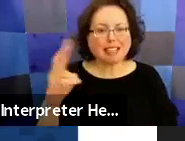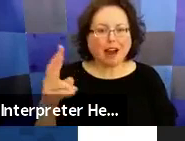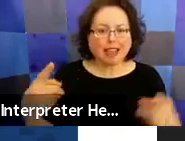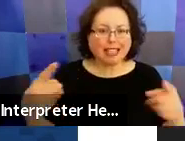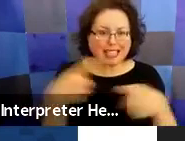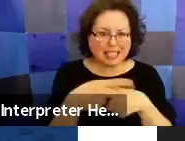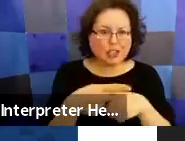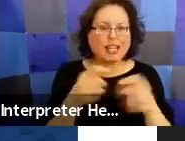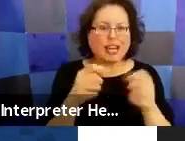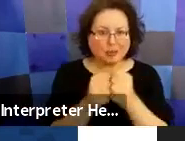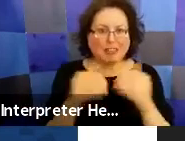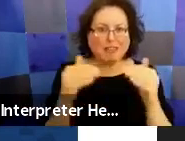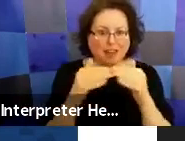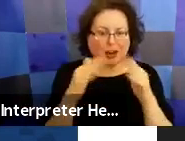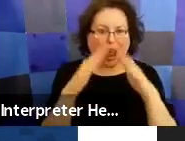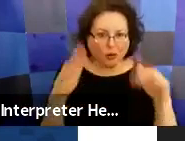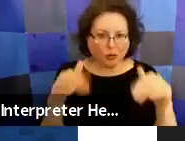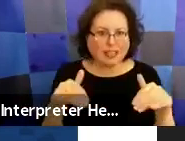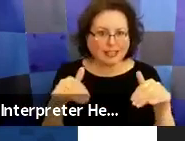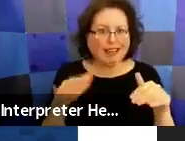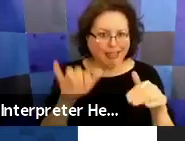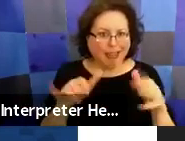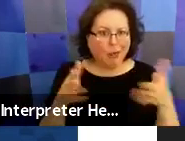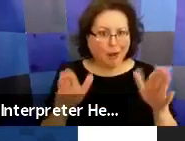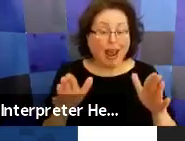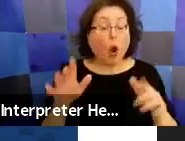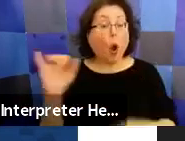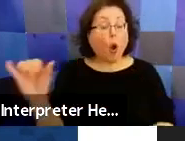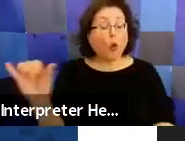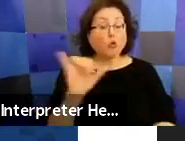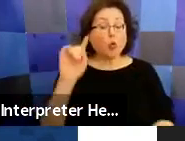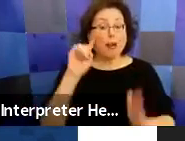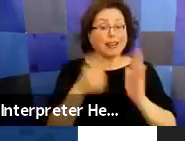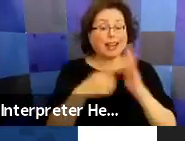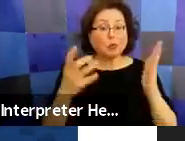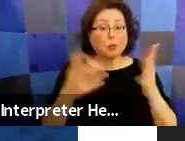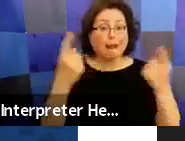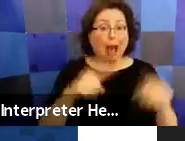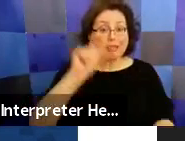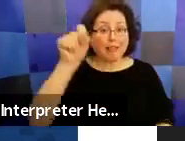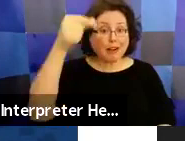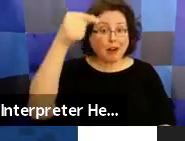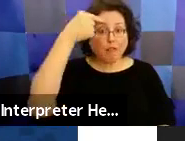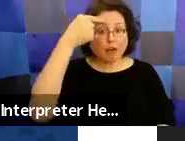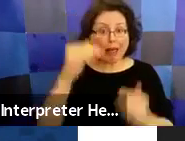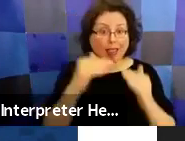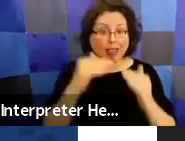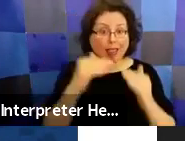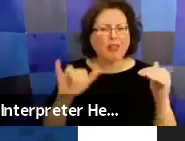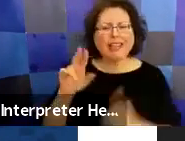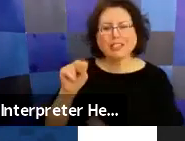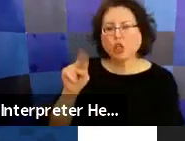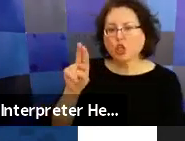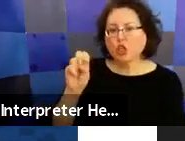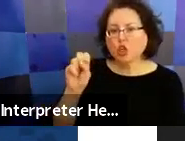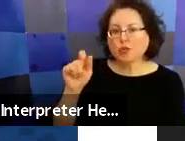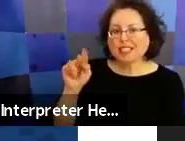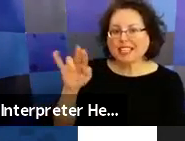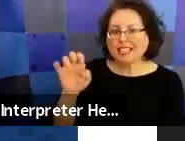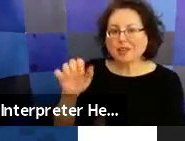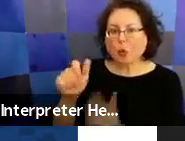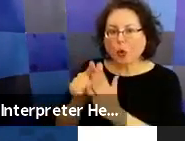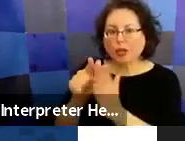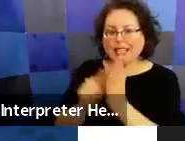And also please recognize are what happens at the government level, which are nuisance ordinances. In